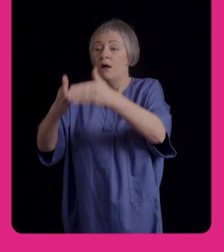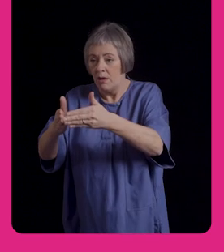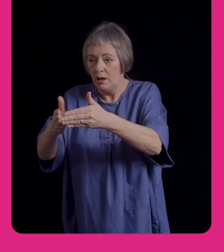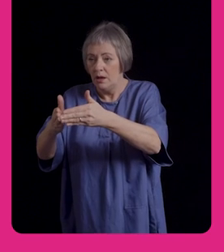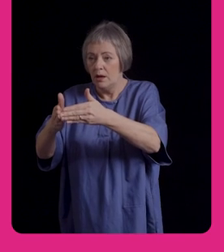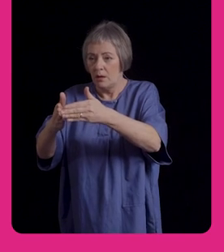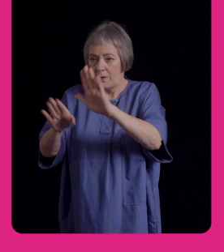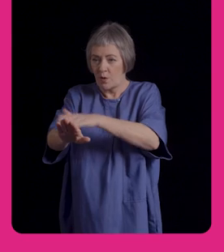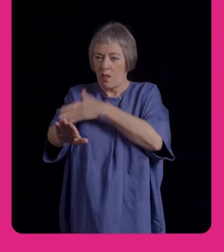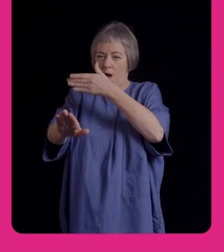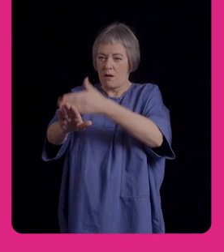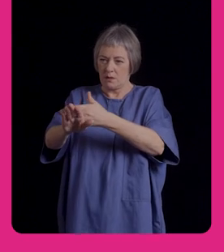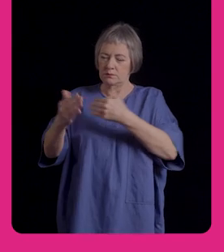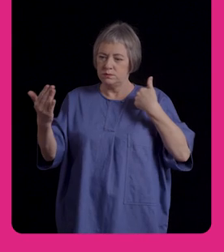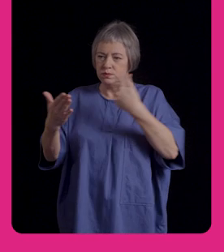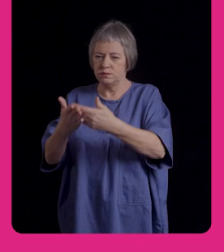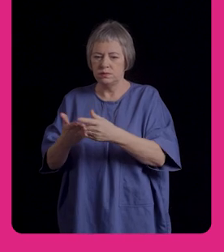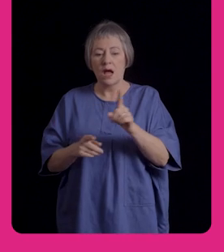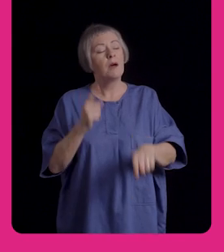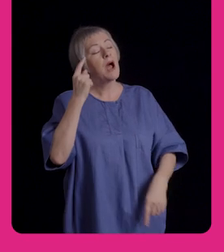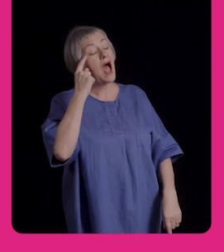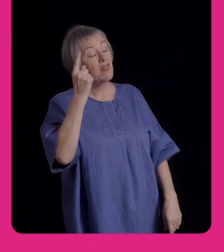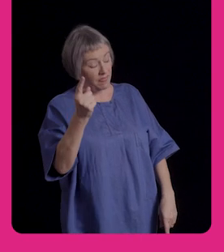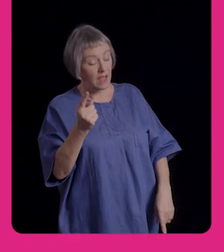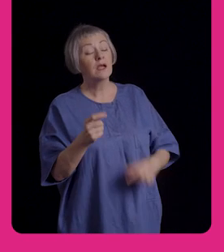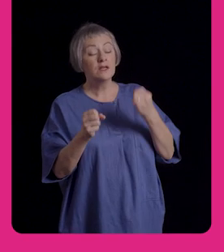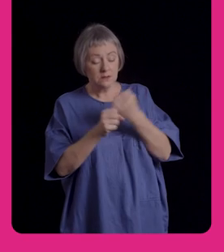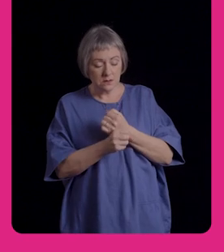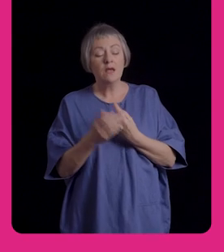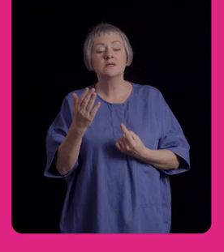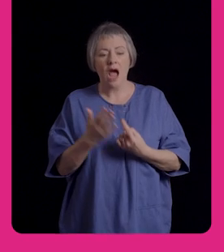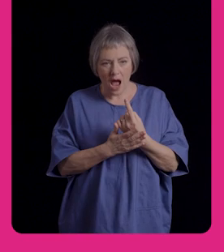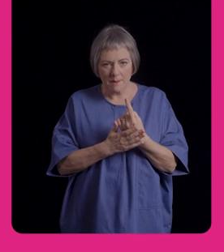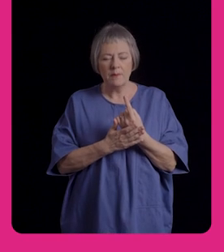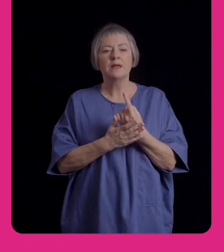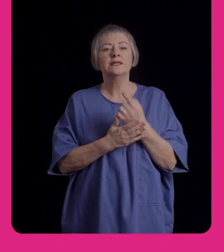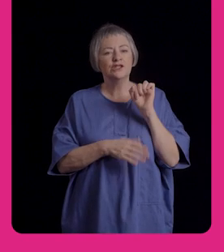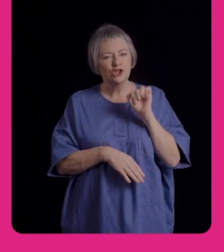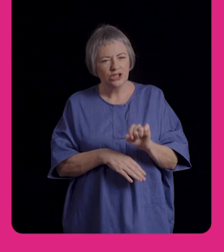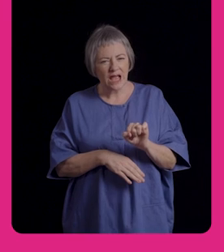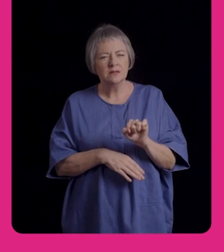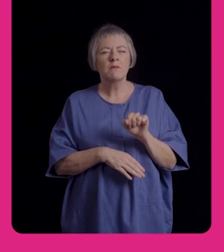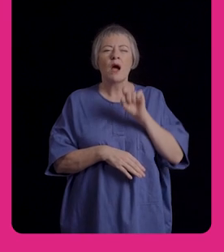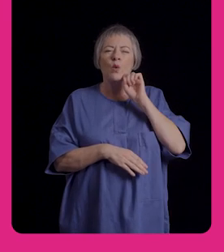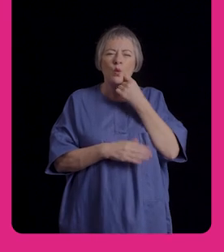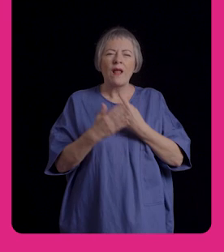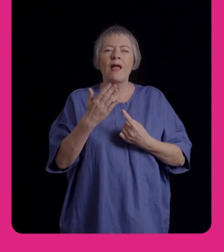much longer goes past." I think this does happen, but I think it's going to happen a little bit like